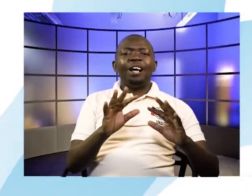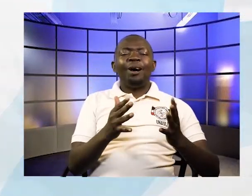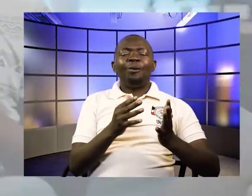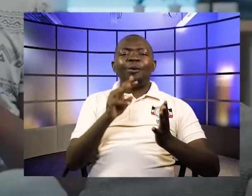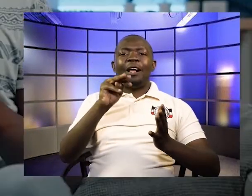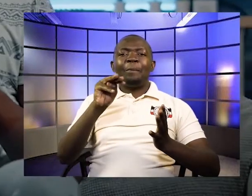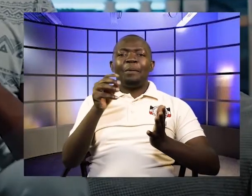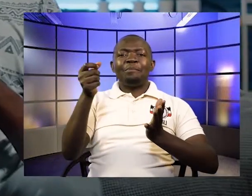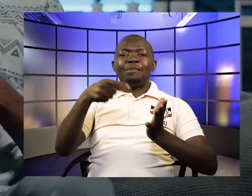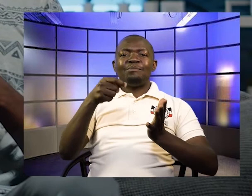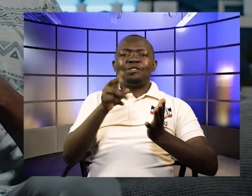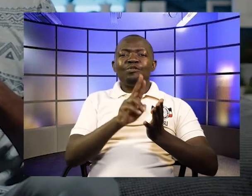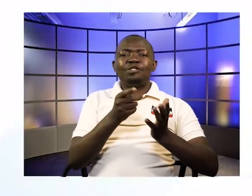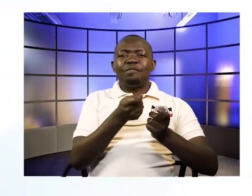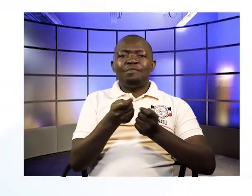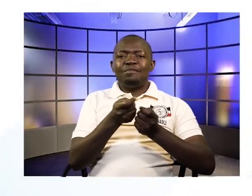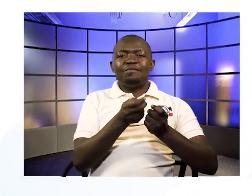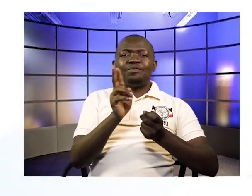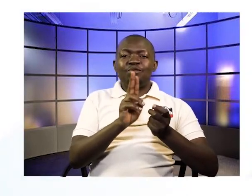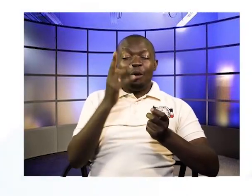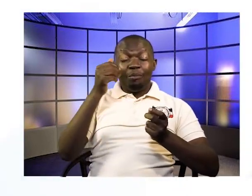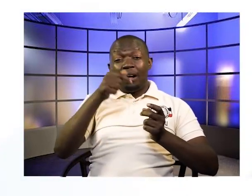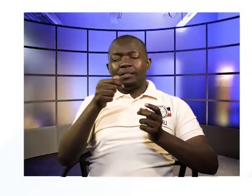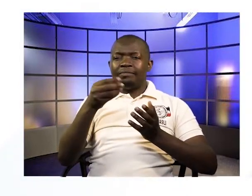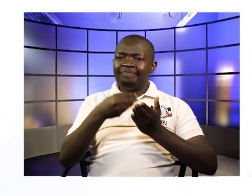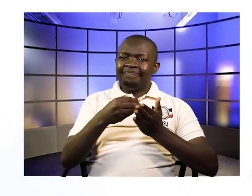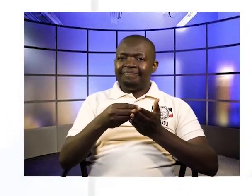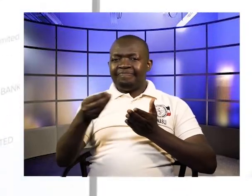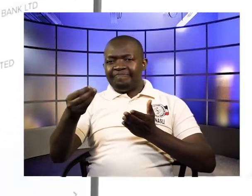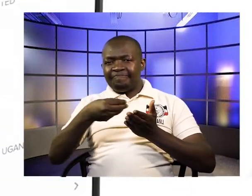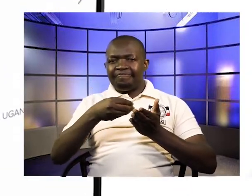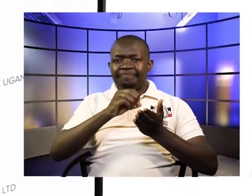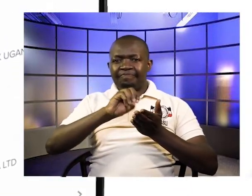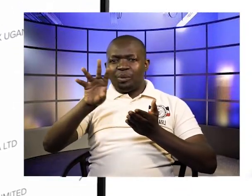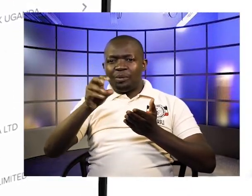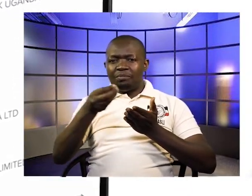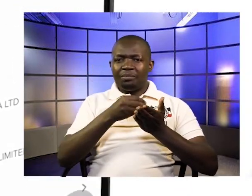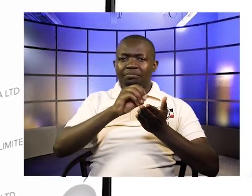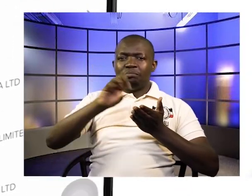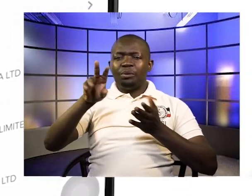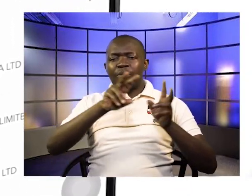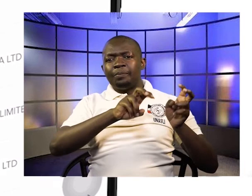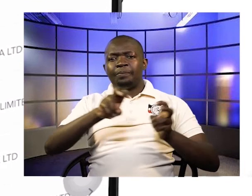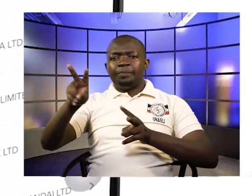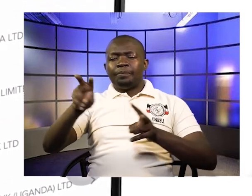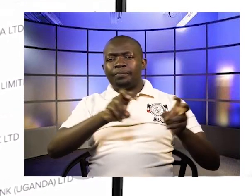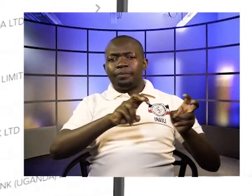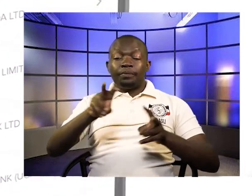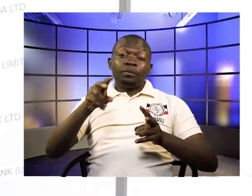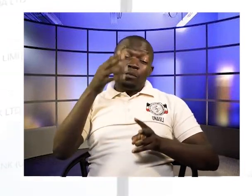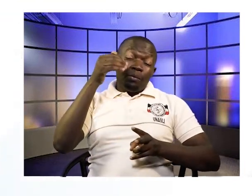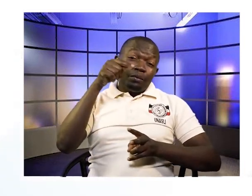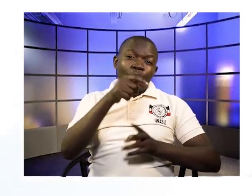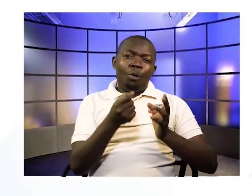banking. Enjoy our 24/7 instant interbank fund transfer service called Rapid Transfer on the Opportunity Bank mobile